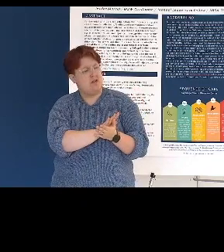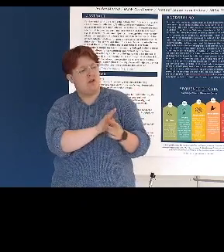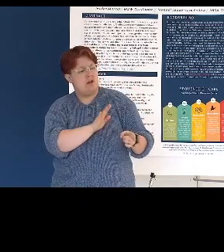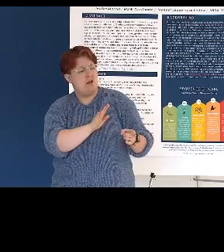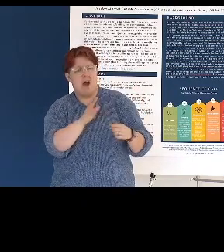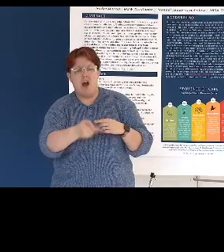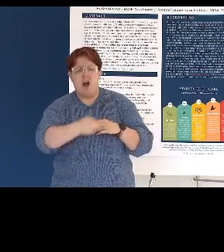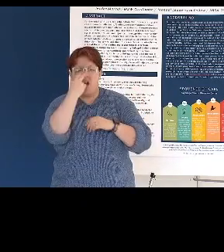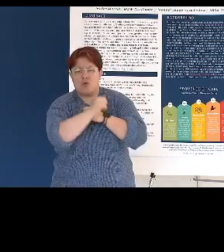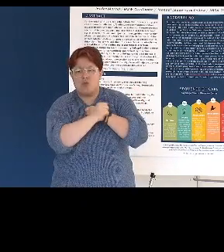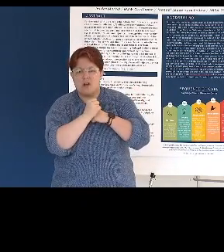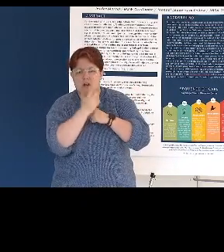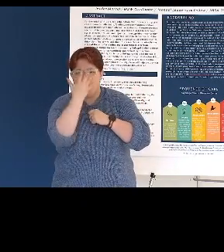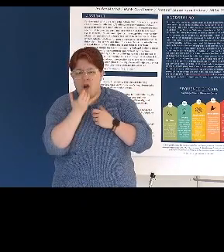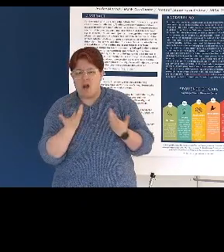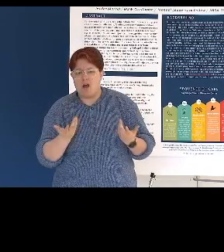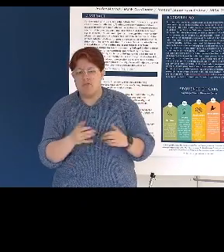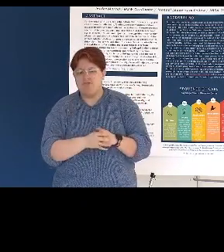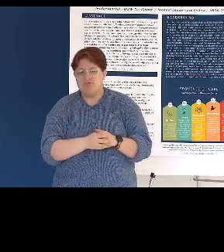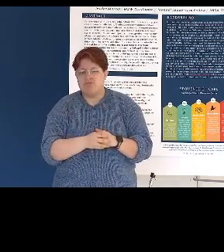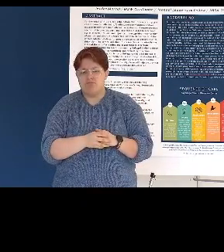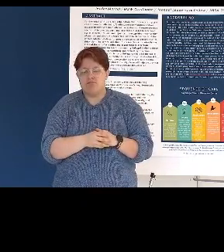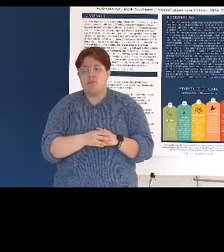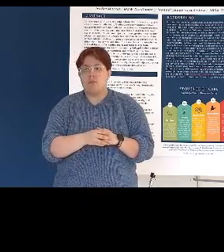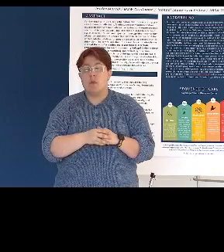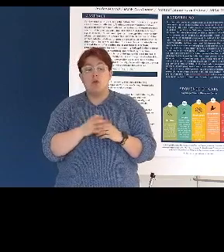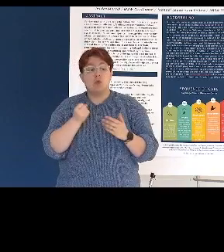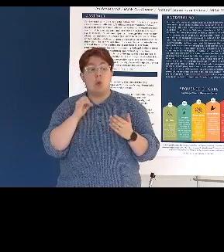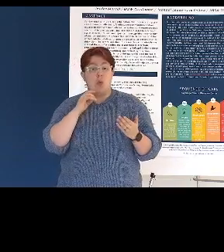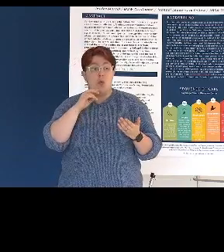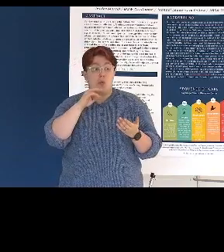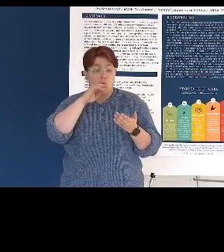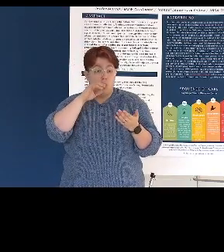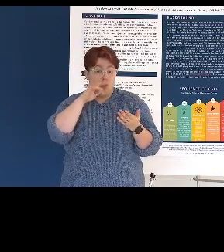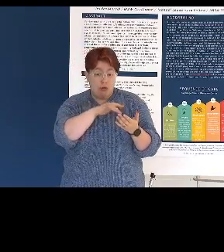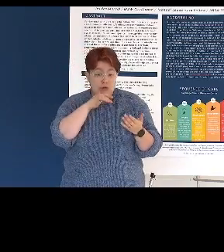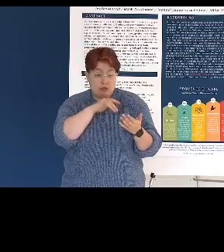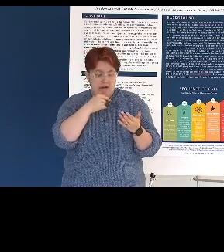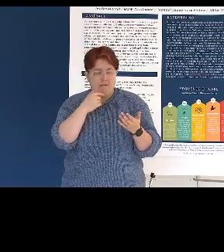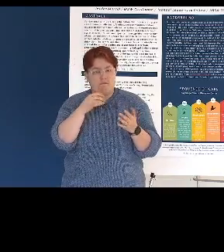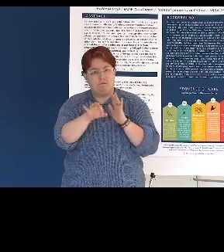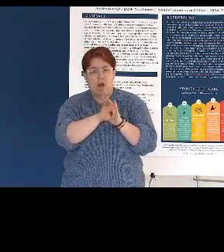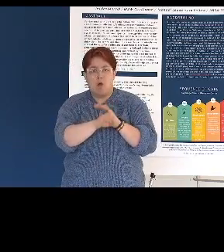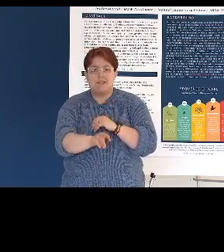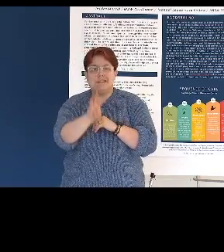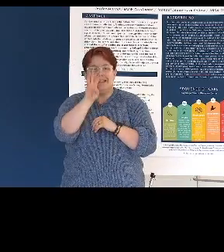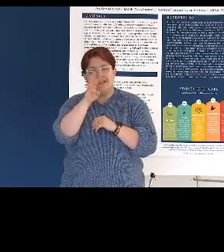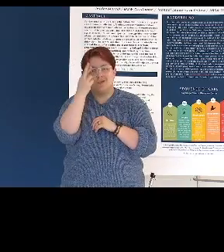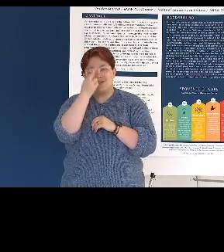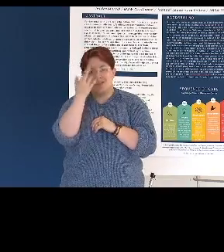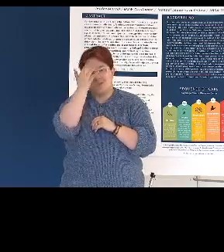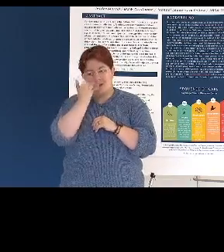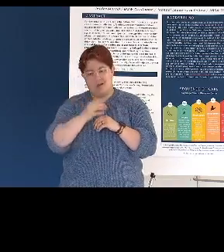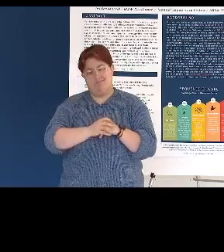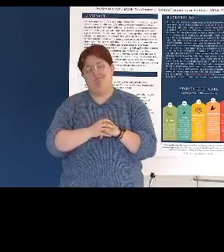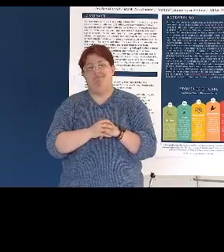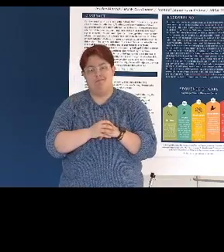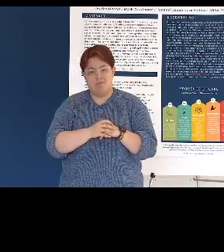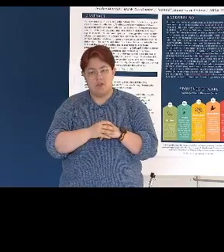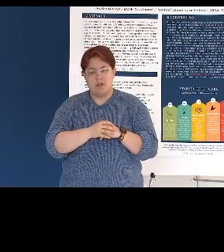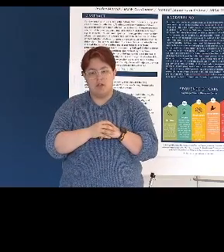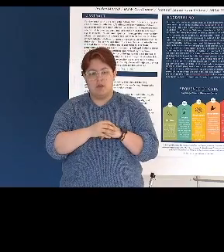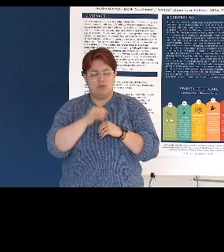high risk? And through the literature, I found 6 different reasons for why. So